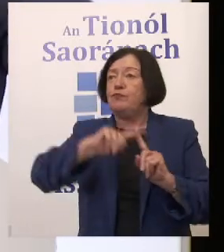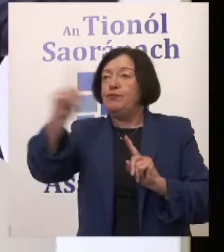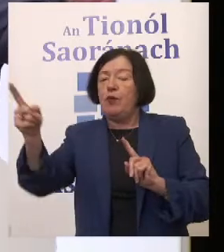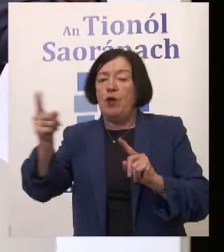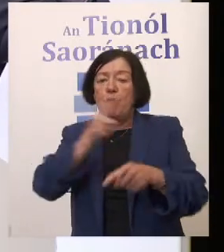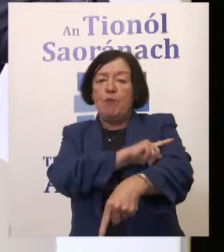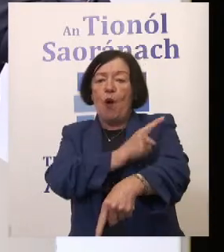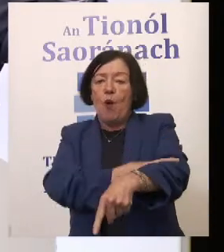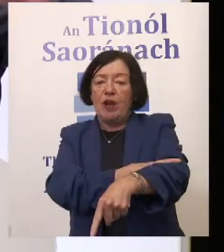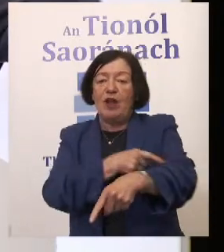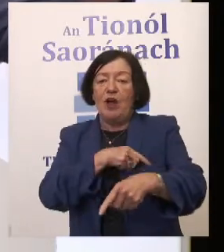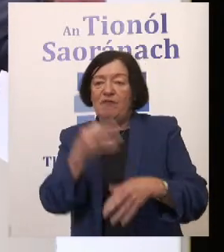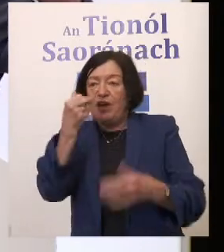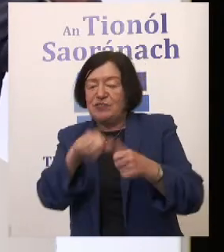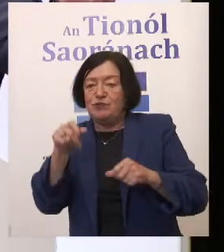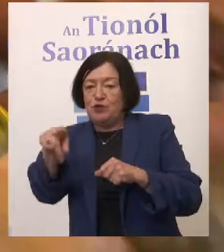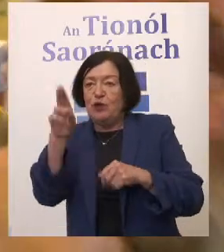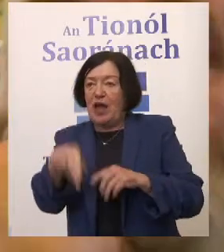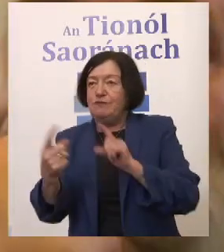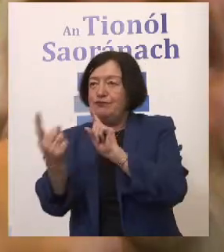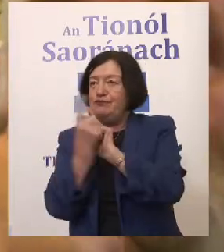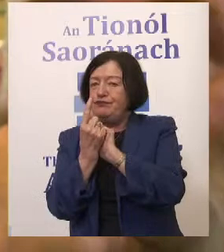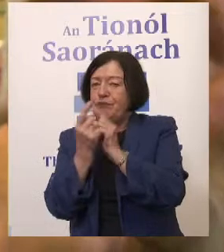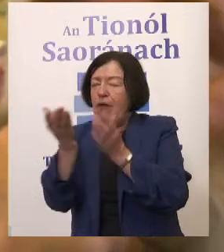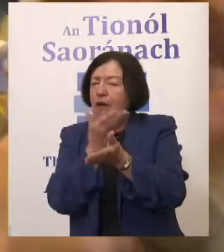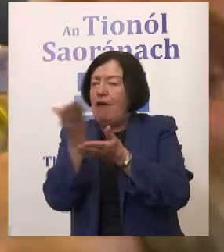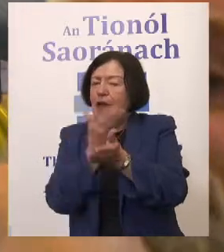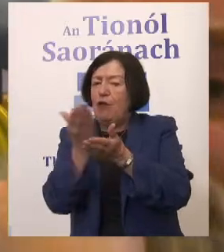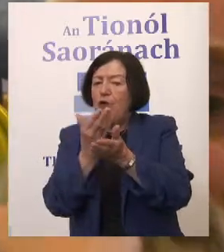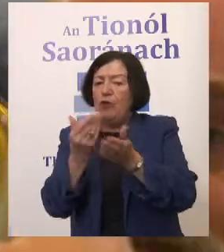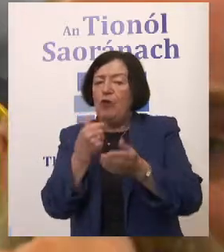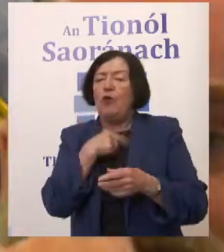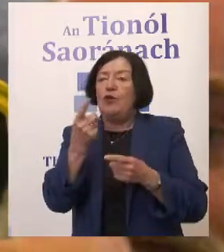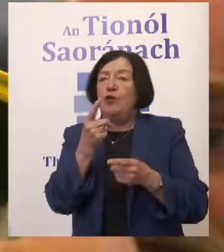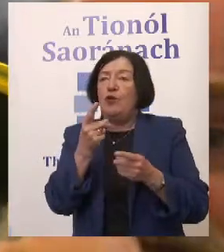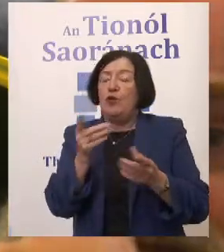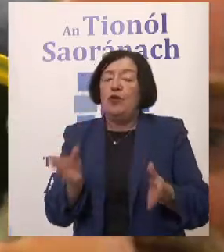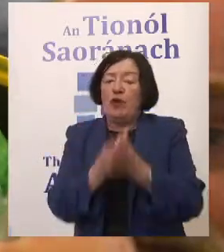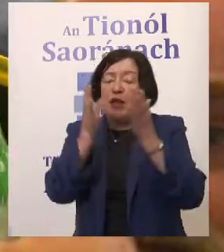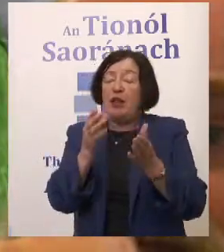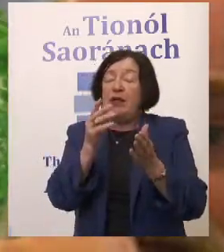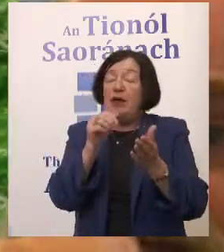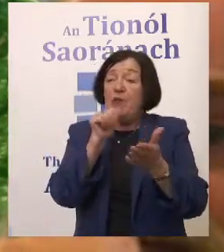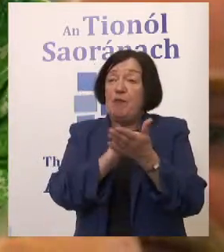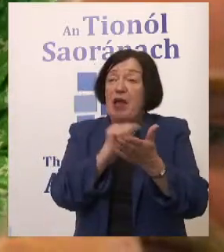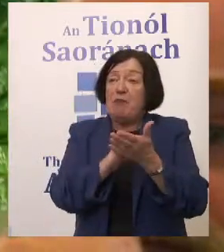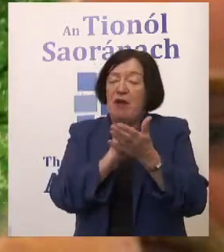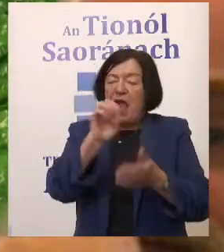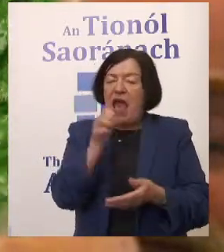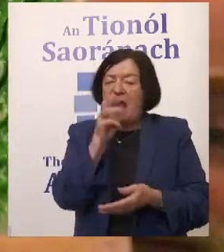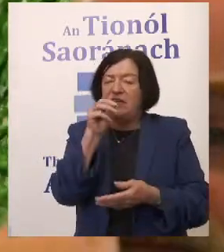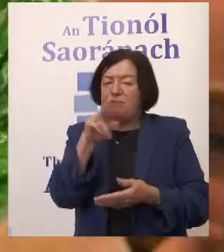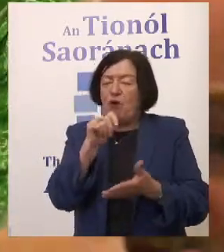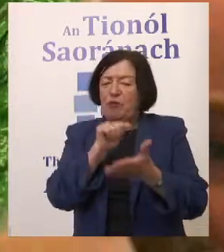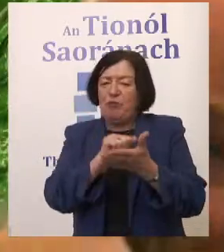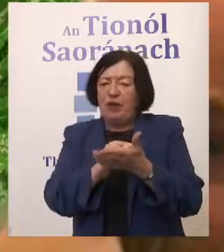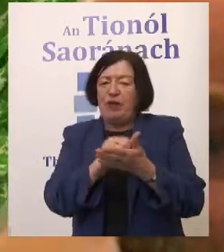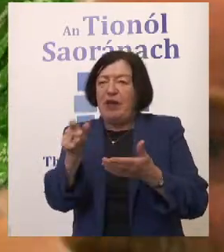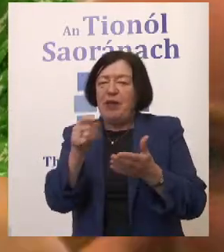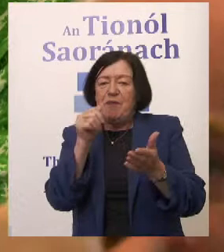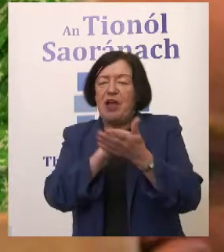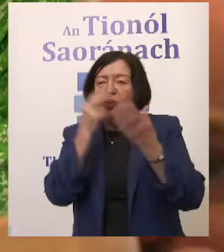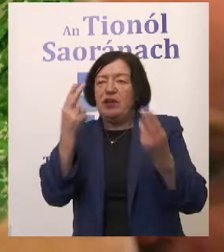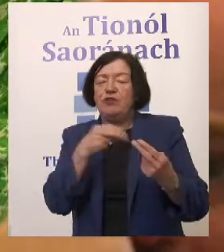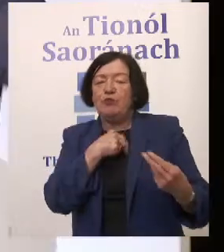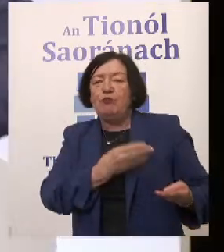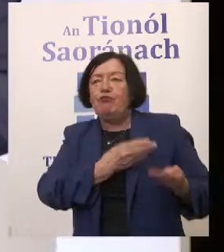export, we'll find you somebody in Poland who can talk to you about doing that. We do export documentation, which is the pieces of paper you need